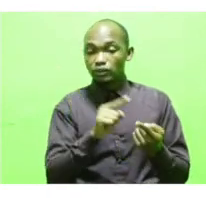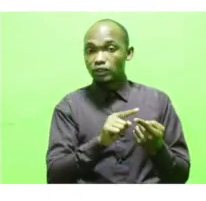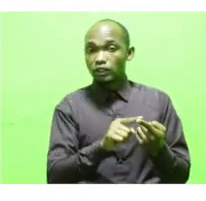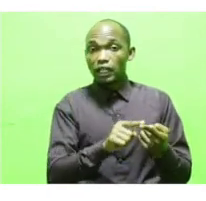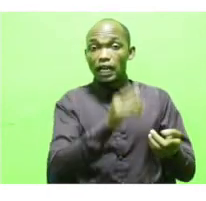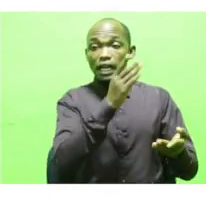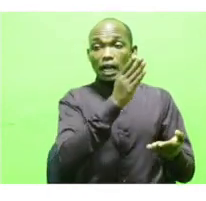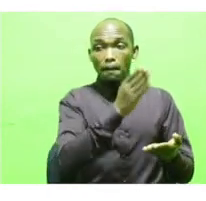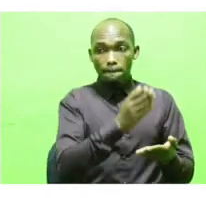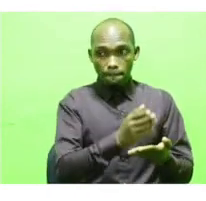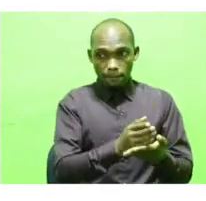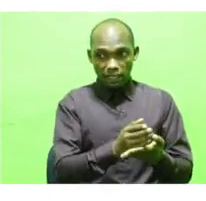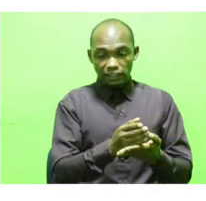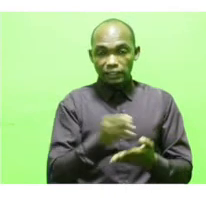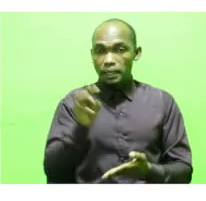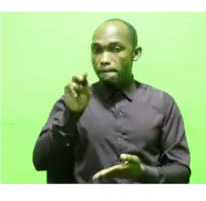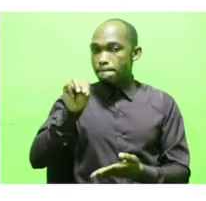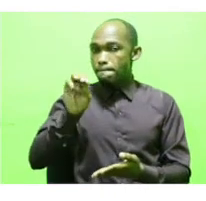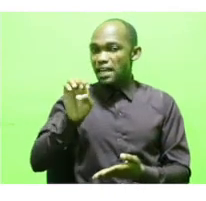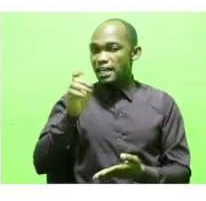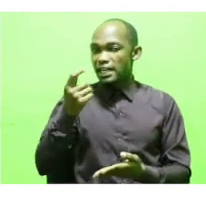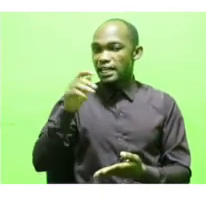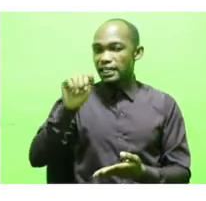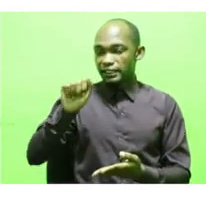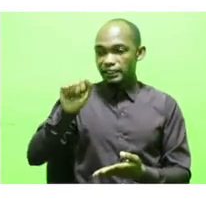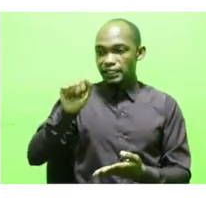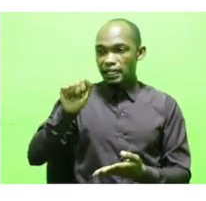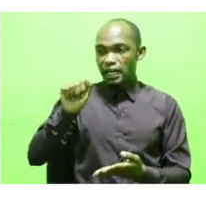term is incomplete metamorphosis.